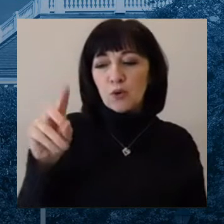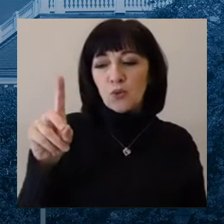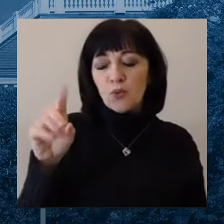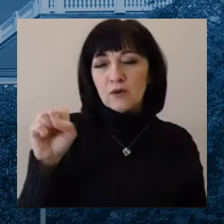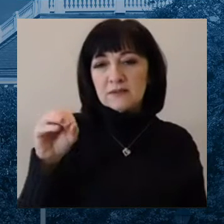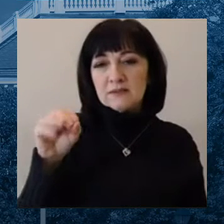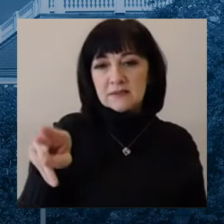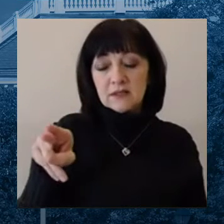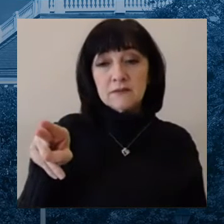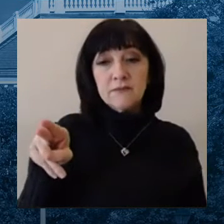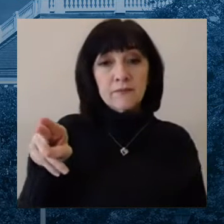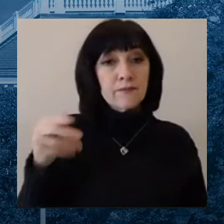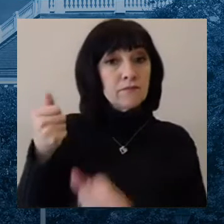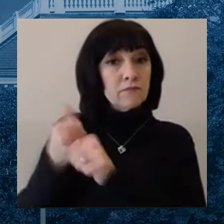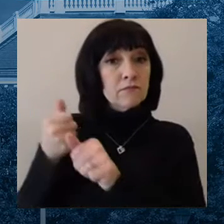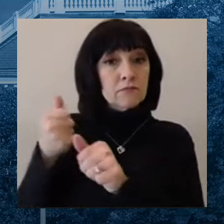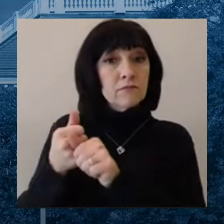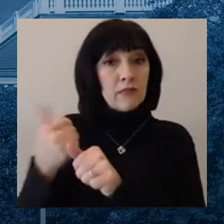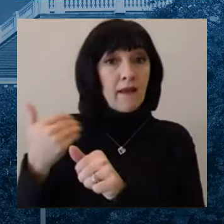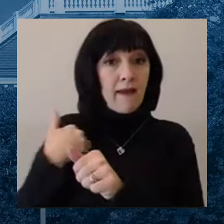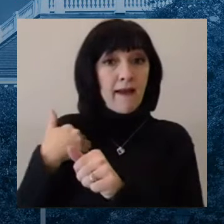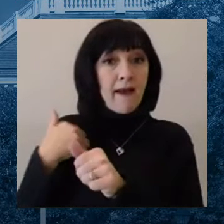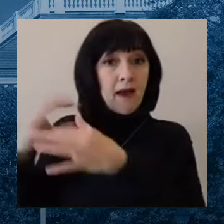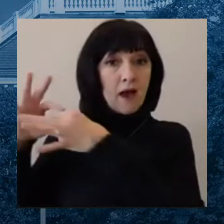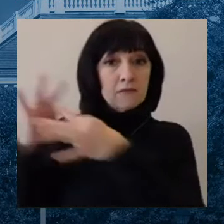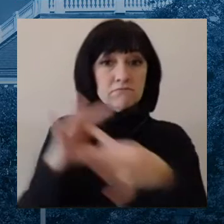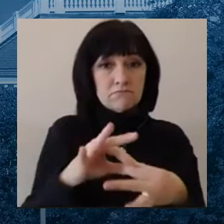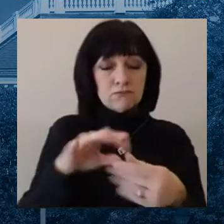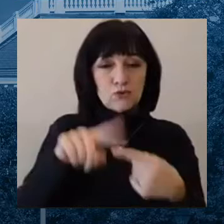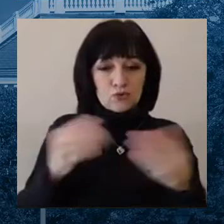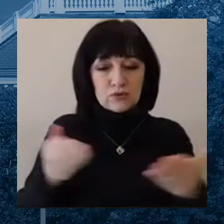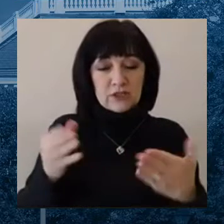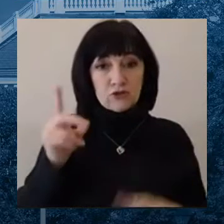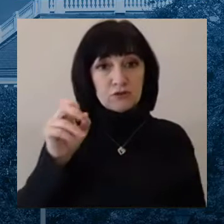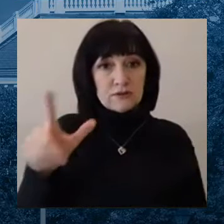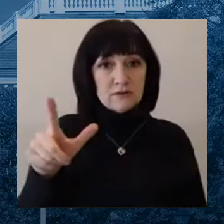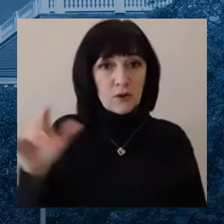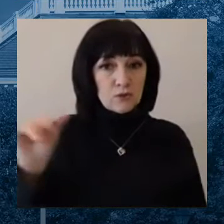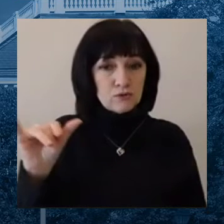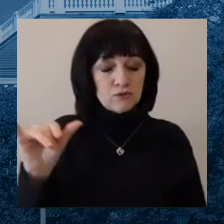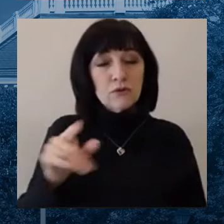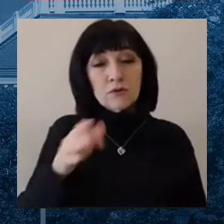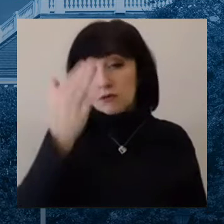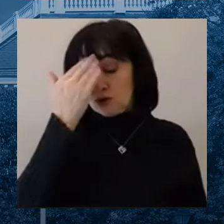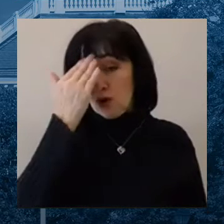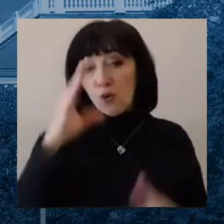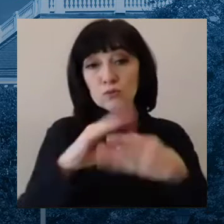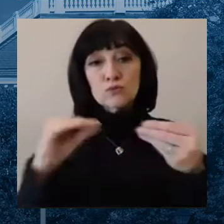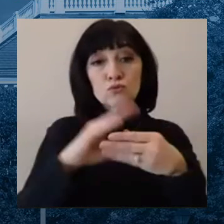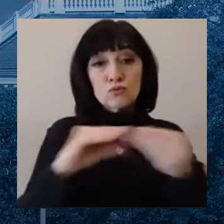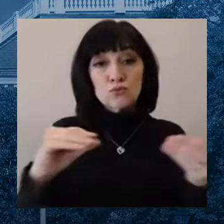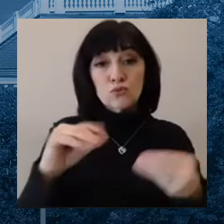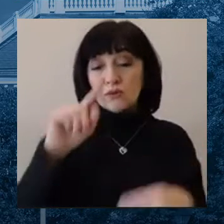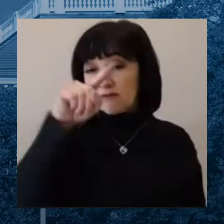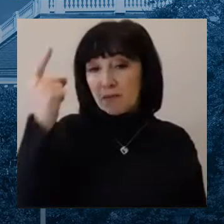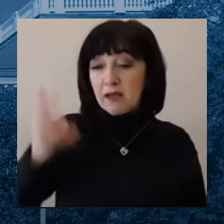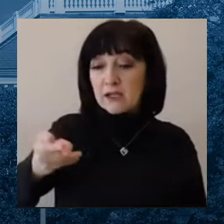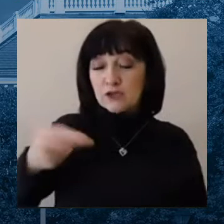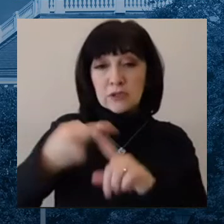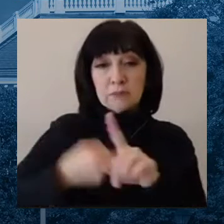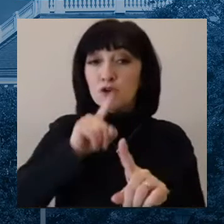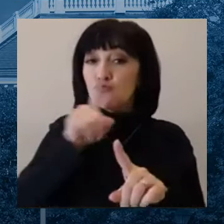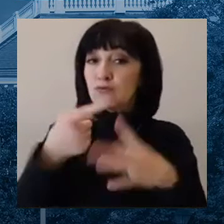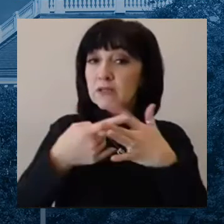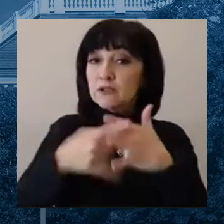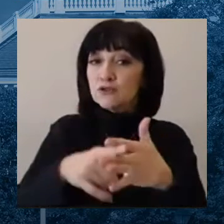actually had connections here in Delaware as well. The story of Black History Month began really in